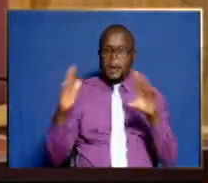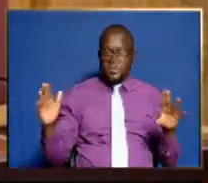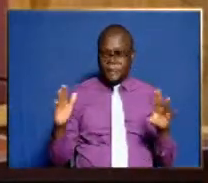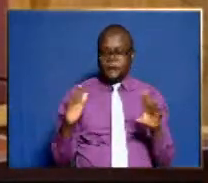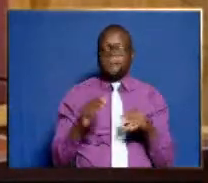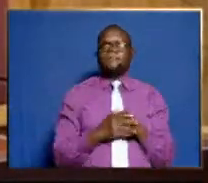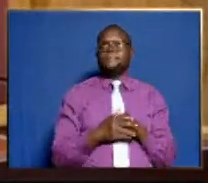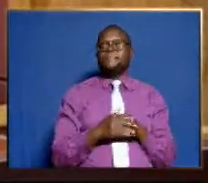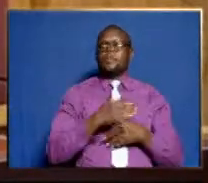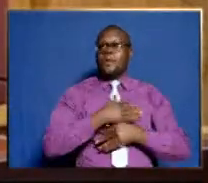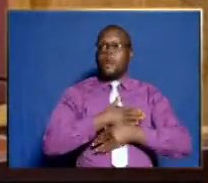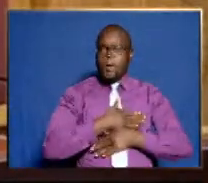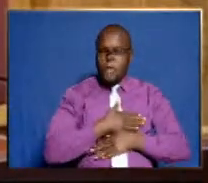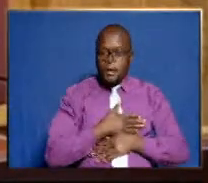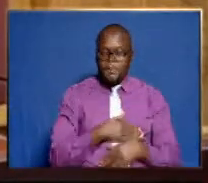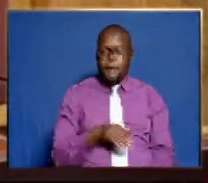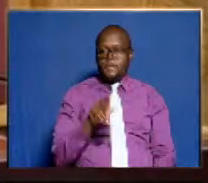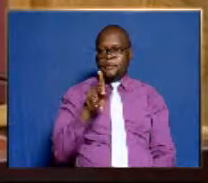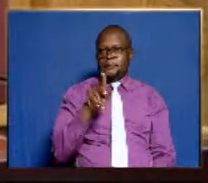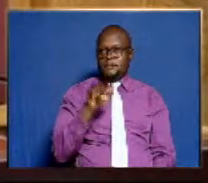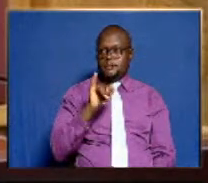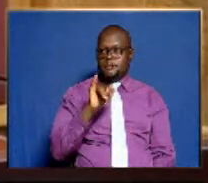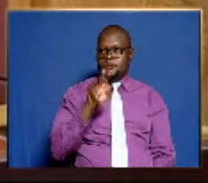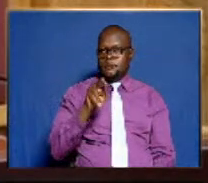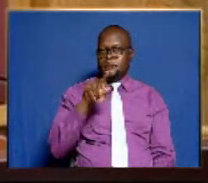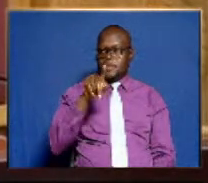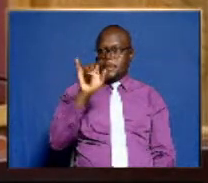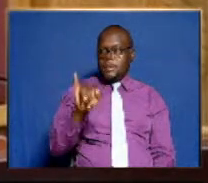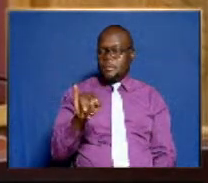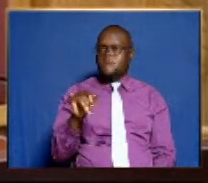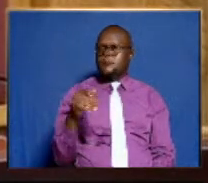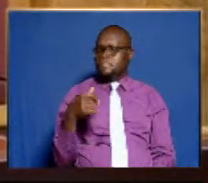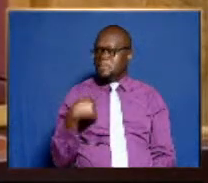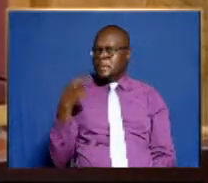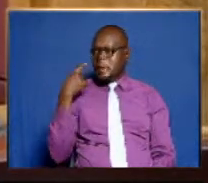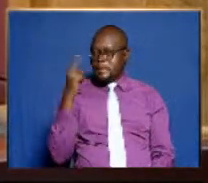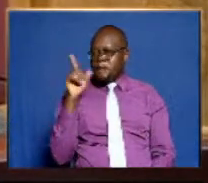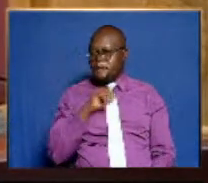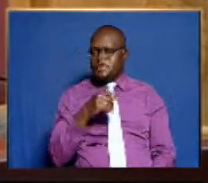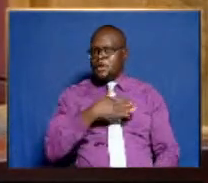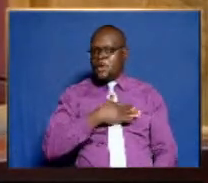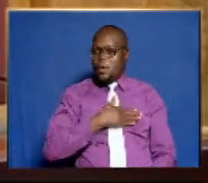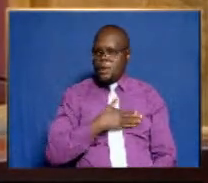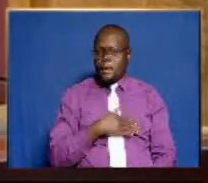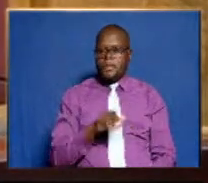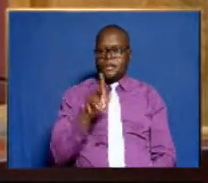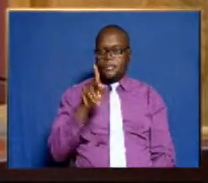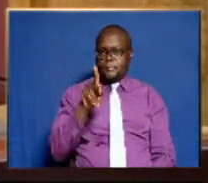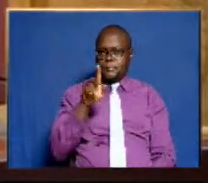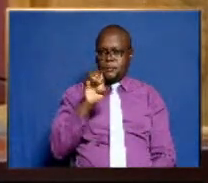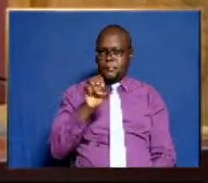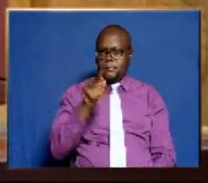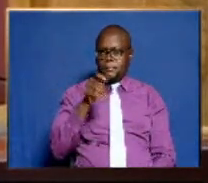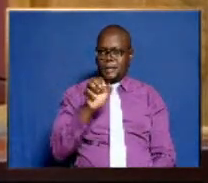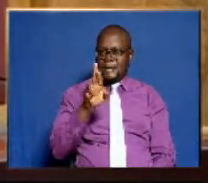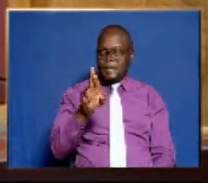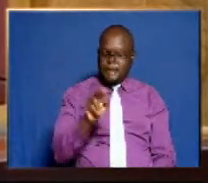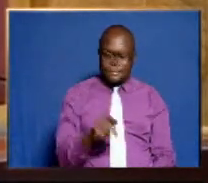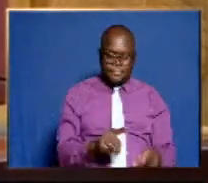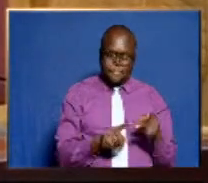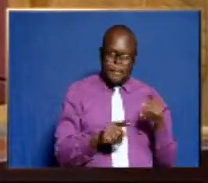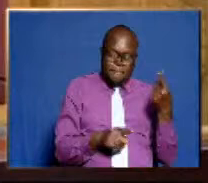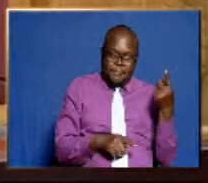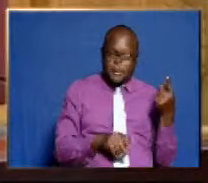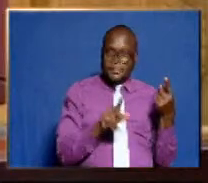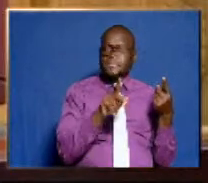Next is the Honorable Kingi. But I see Honorable Keteri is here. So let's go to Honorable Kingi as we try and